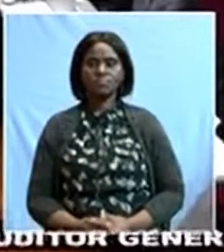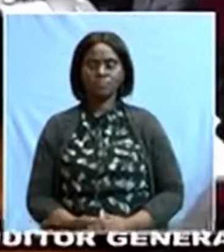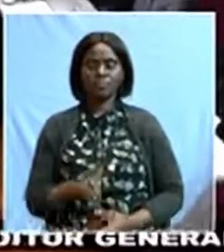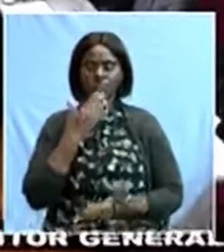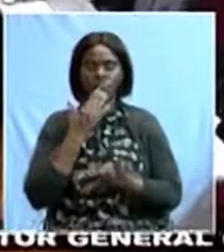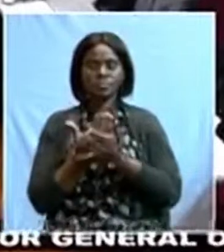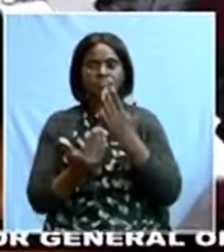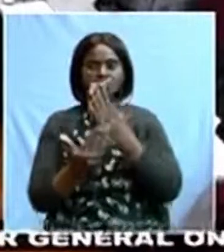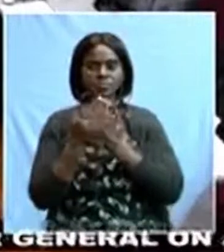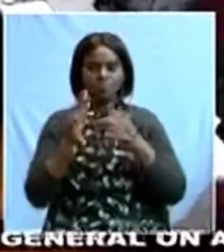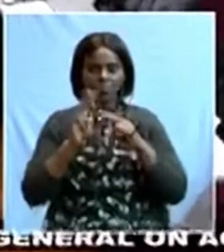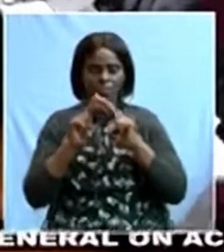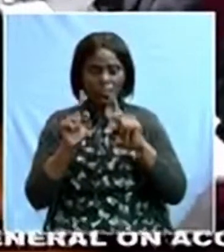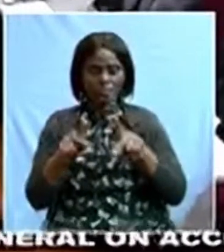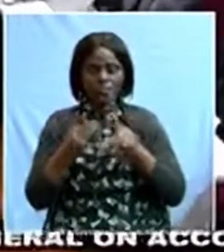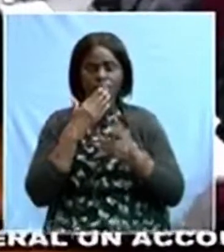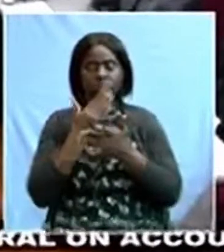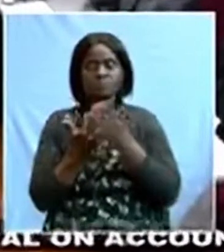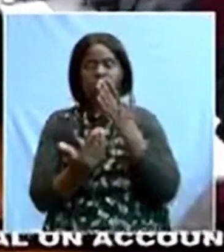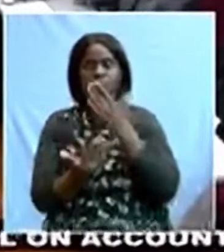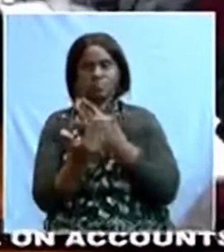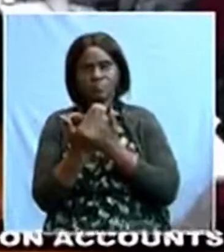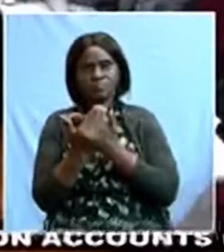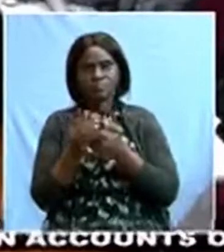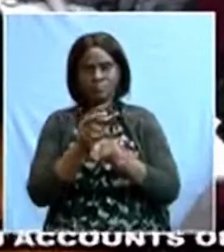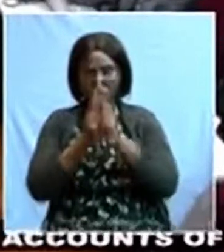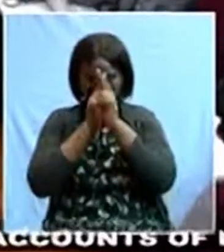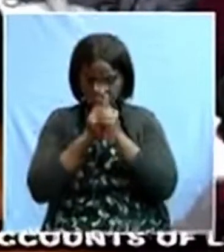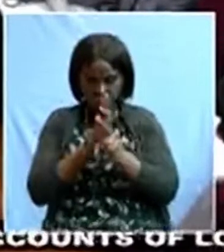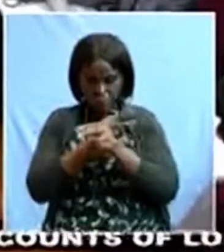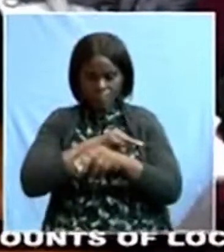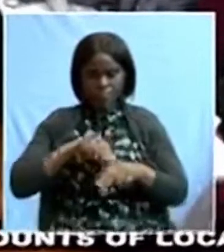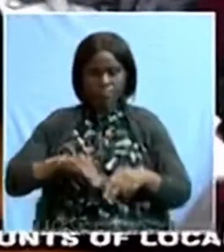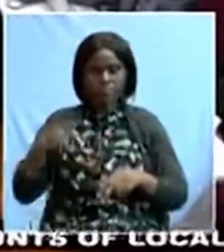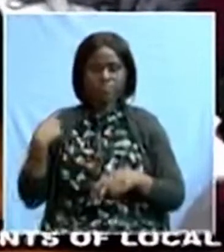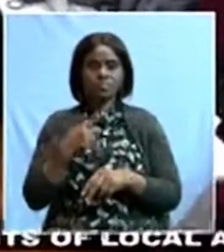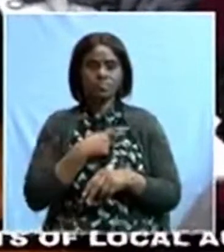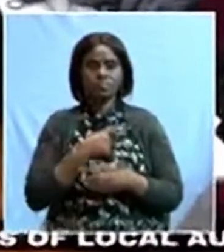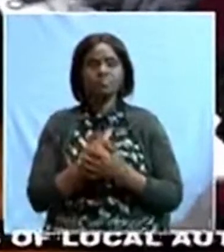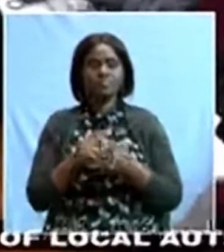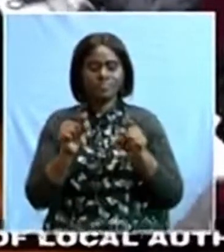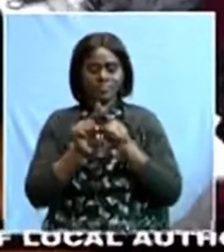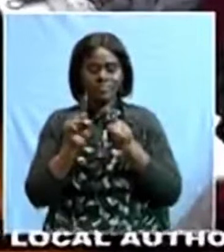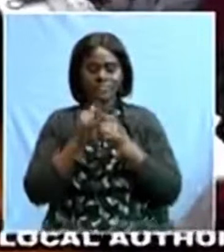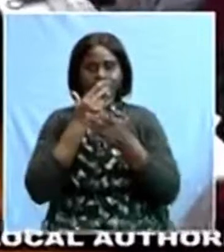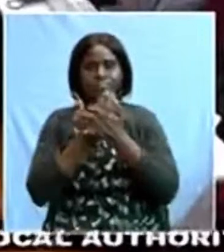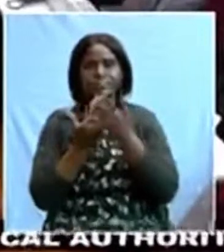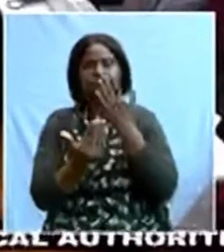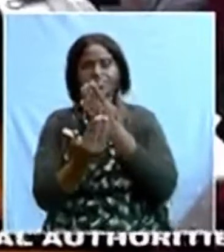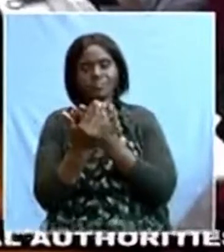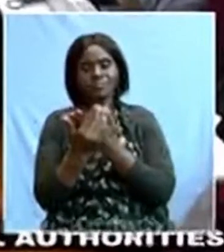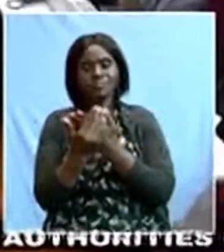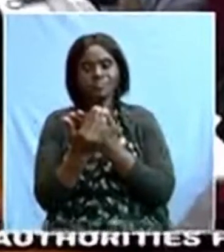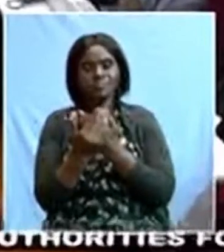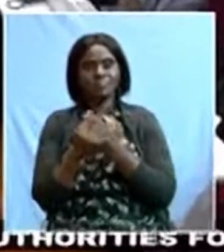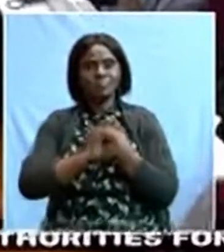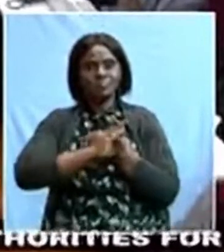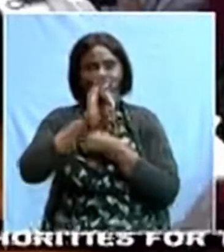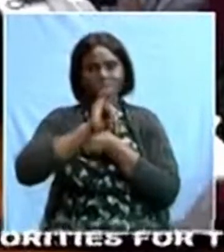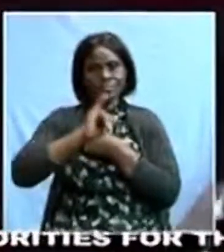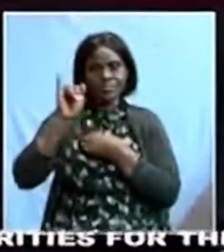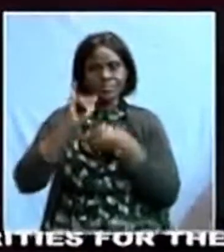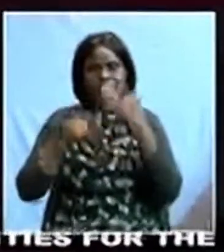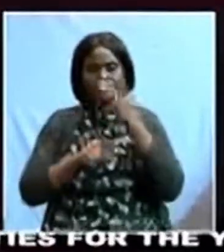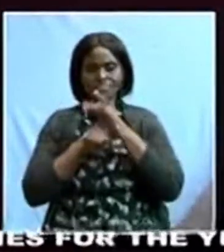Good morning, Chair. Good morning, honorable members of Parliament. And good morning, Itezhi